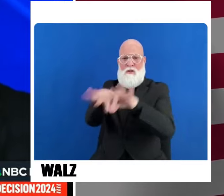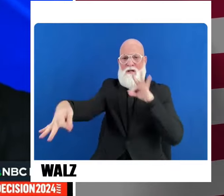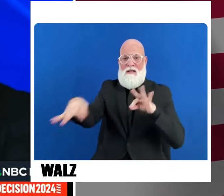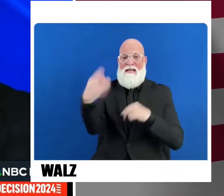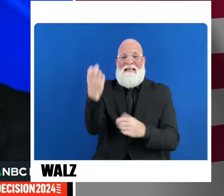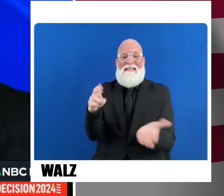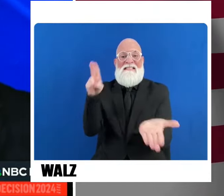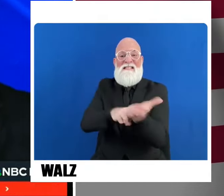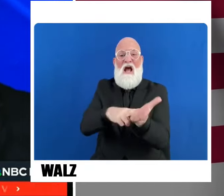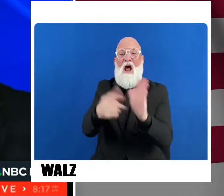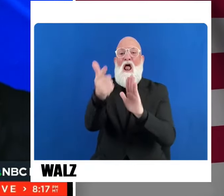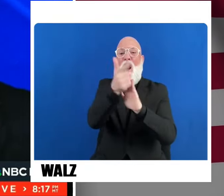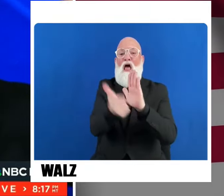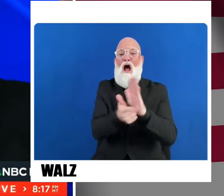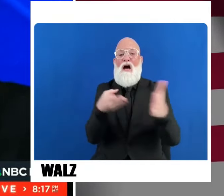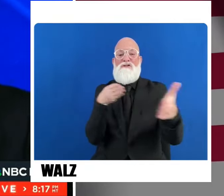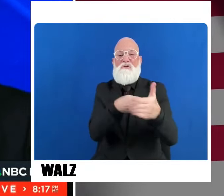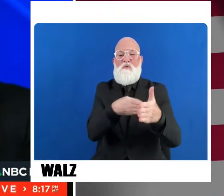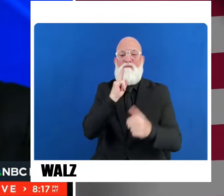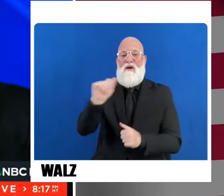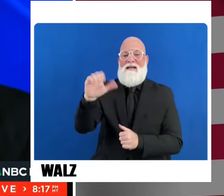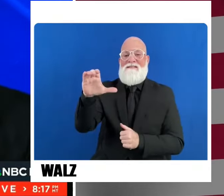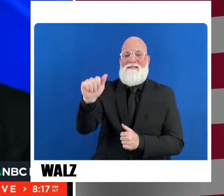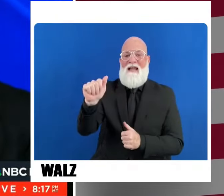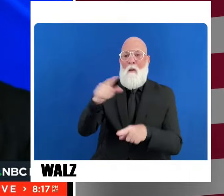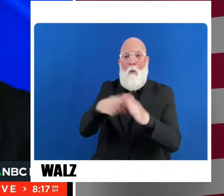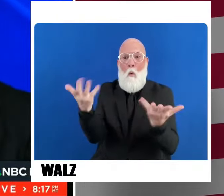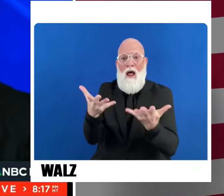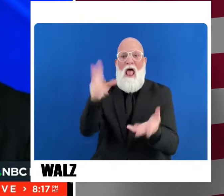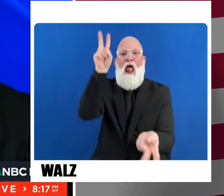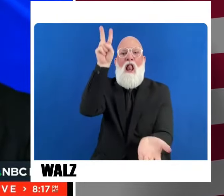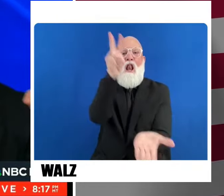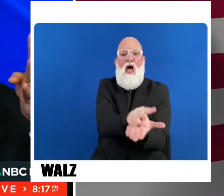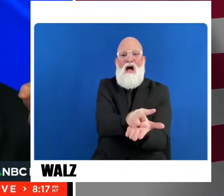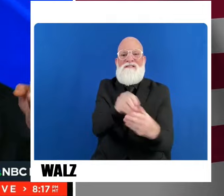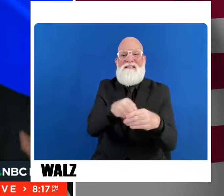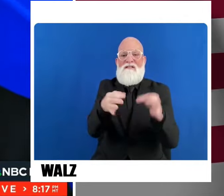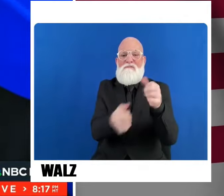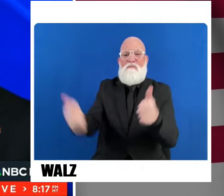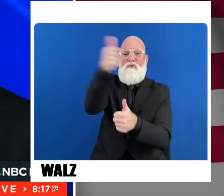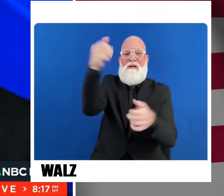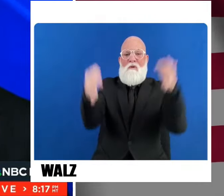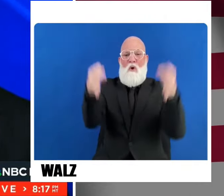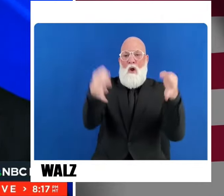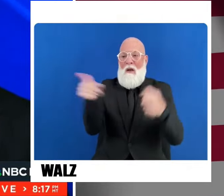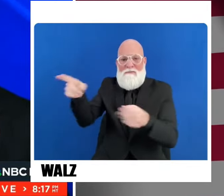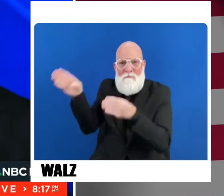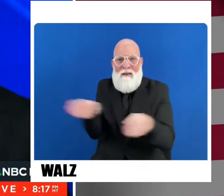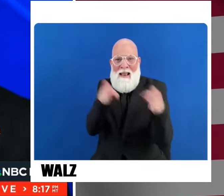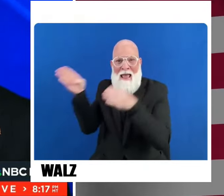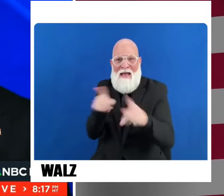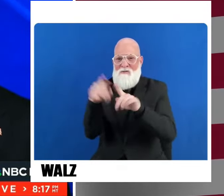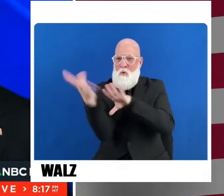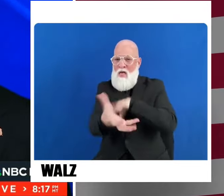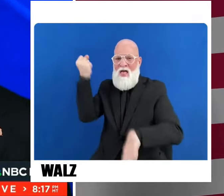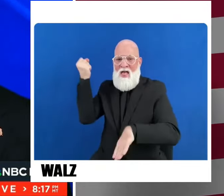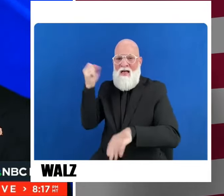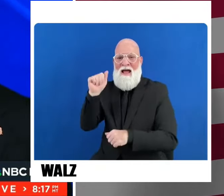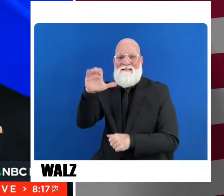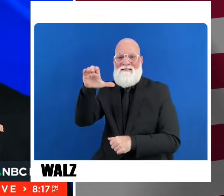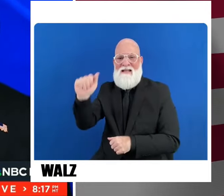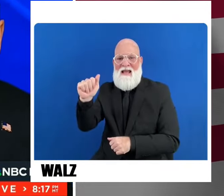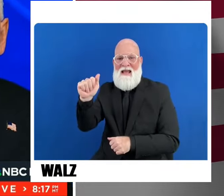ACA, but lost at the Supreme Court. And he would have repealed the ACA had it not been for the courage of John McCain to save that